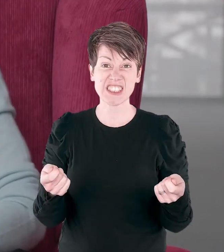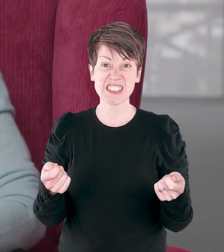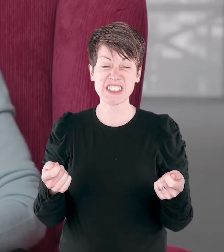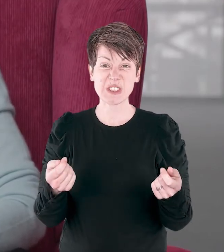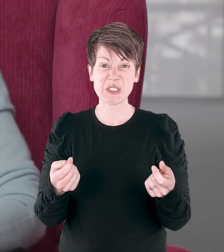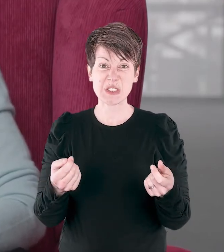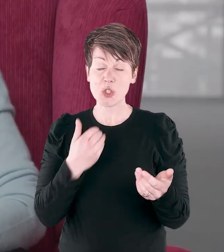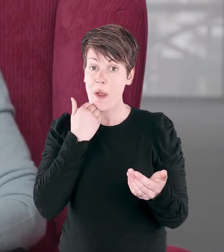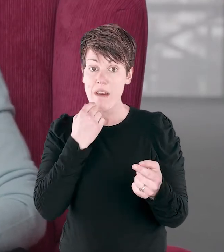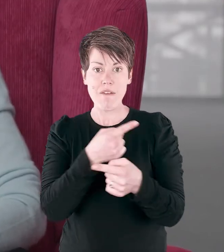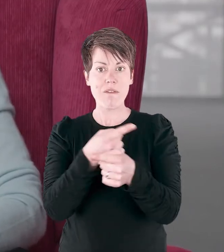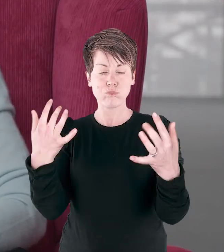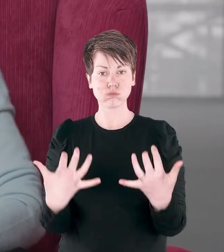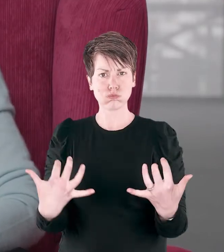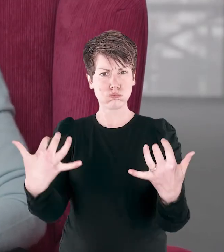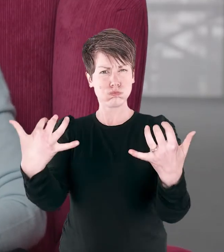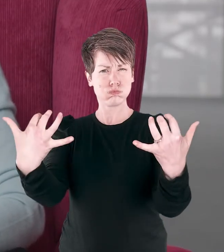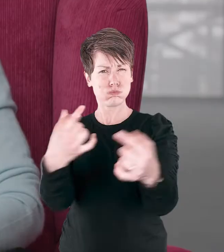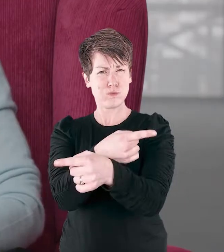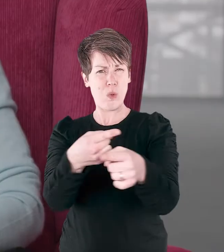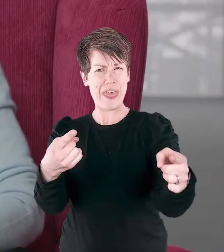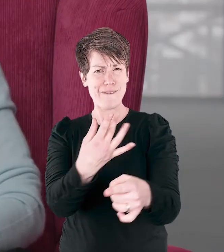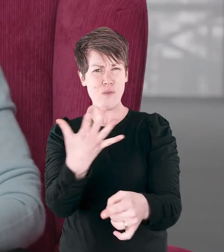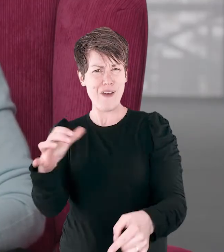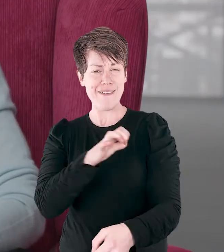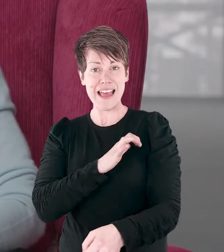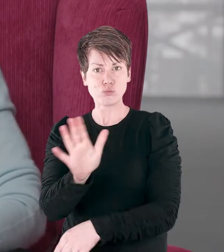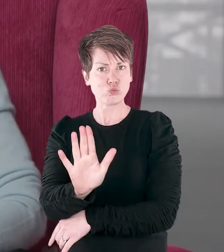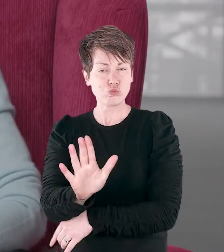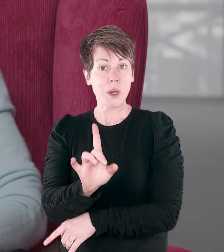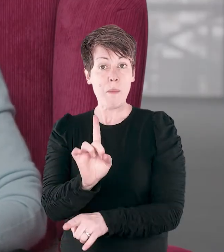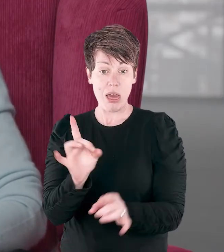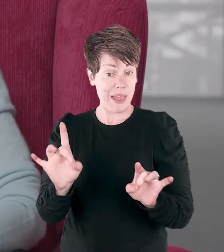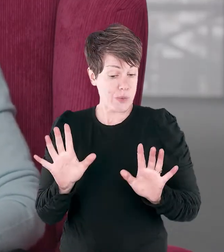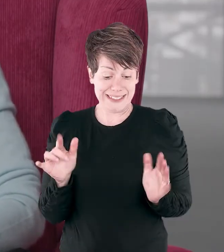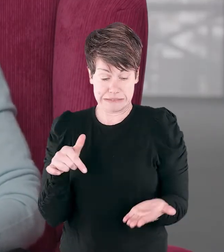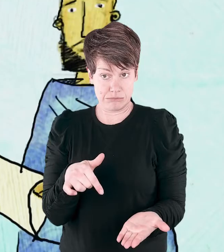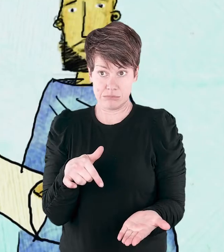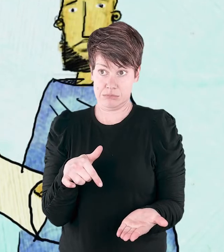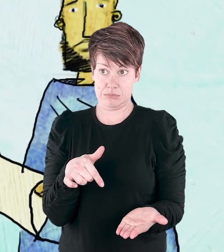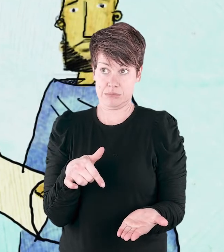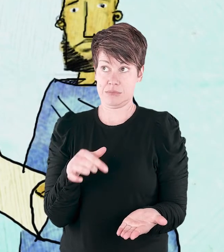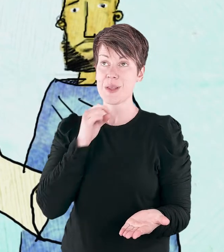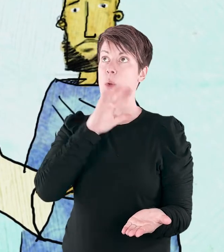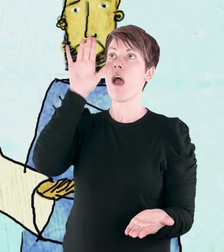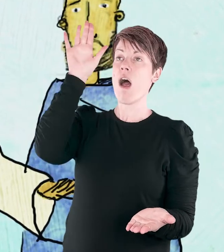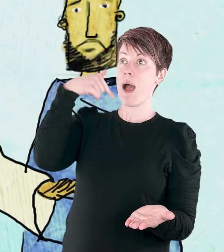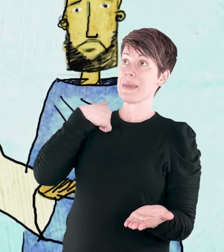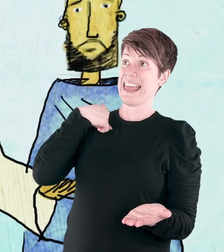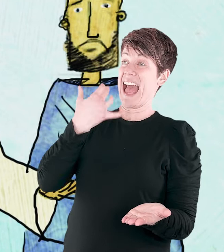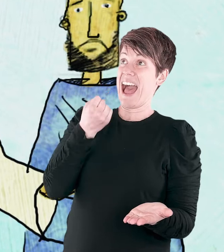much, not nearly enough for 5,000, but it was all he had. I have some, he